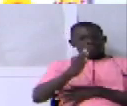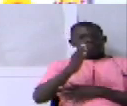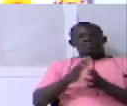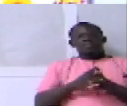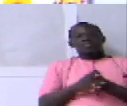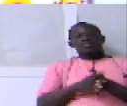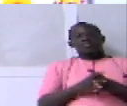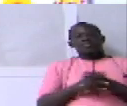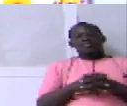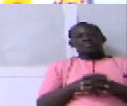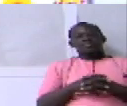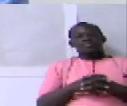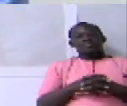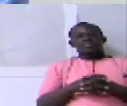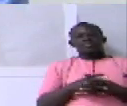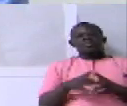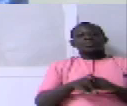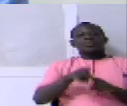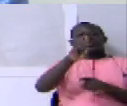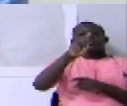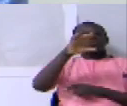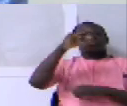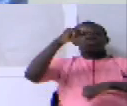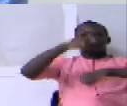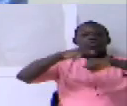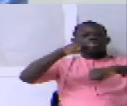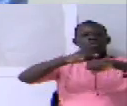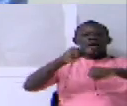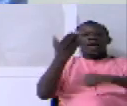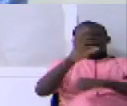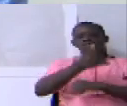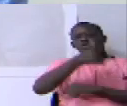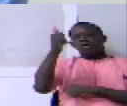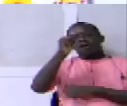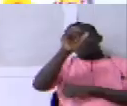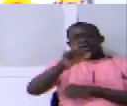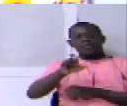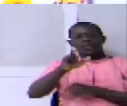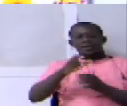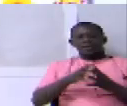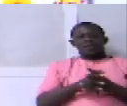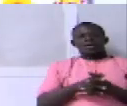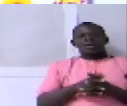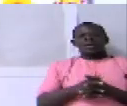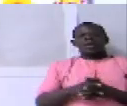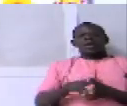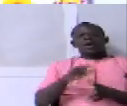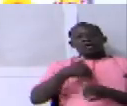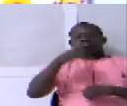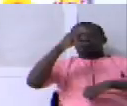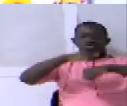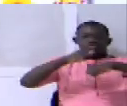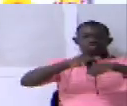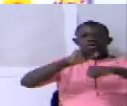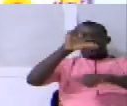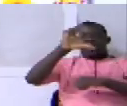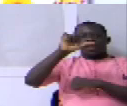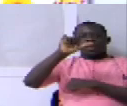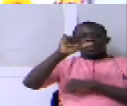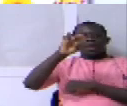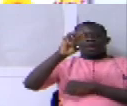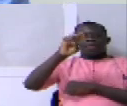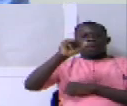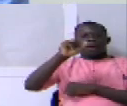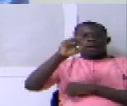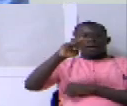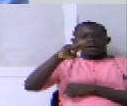Umutonyati. Did you torture anybody else? Foi modo fanam bute la bang? Laminja. Laminja. Could